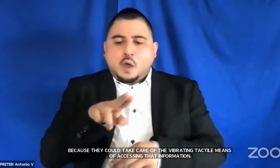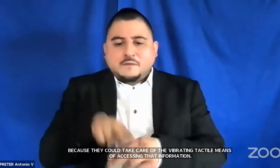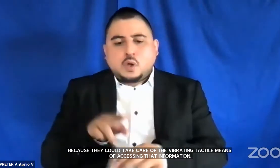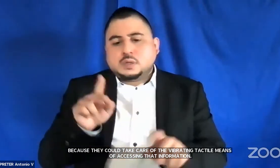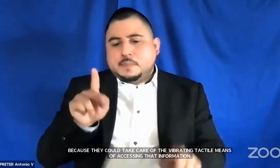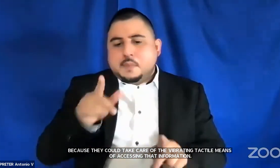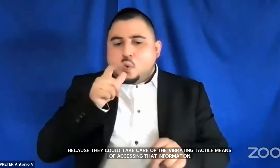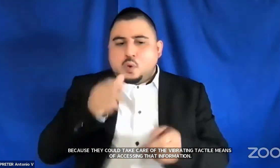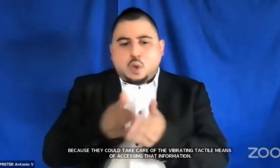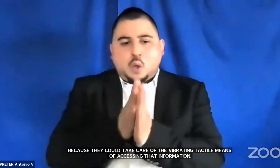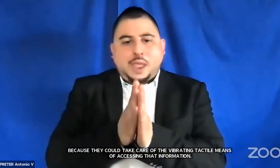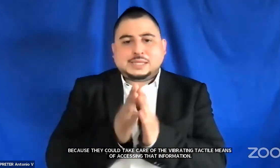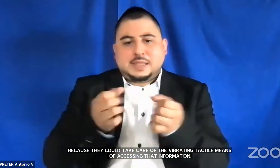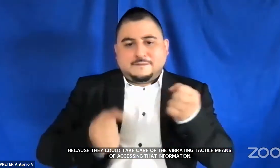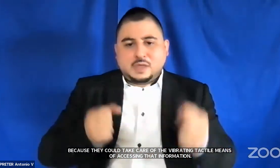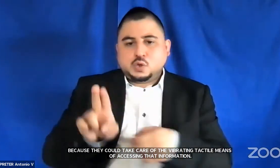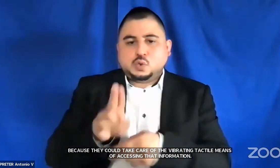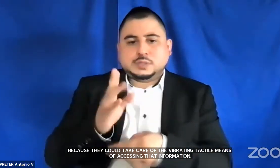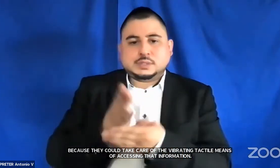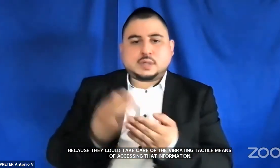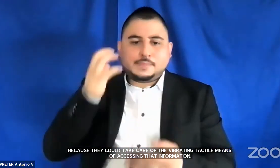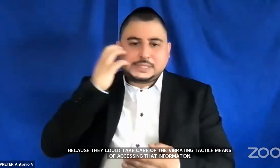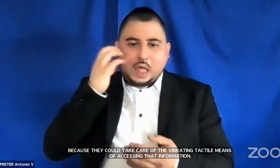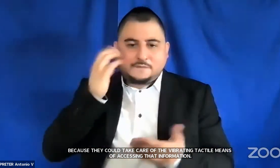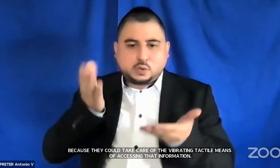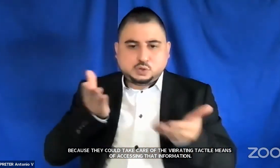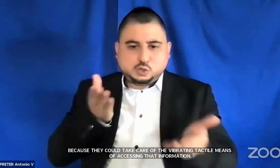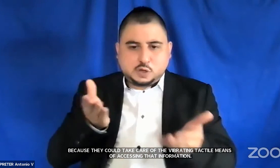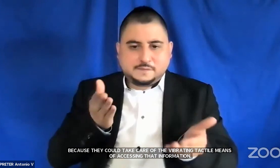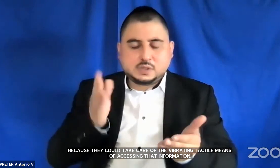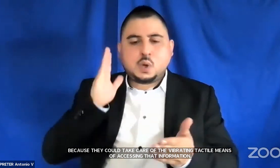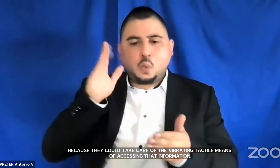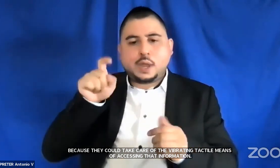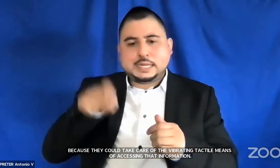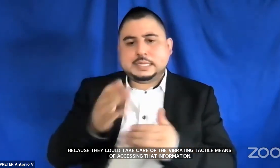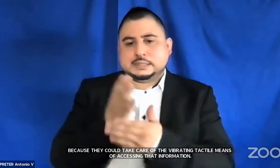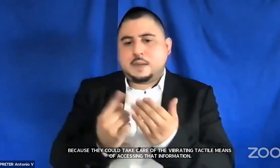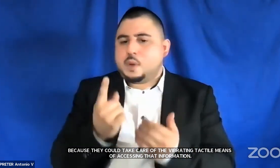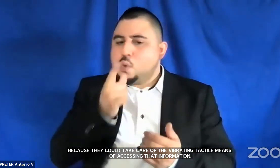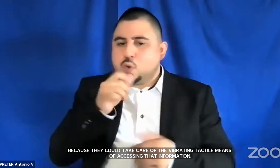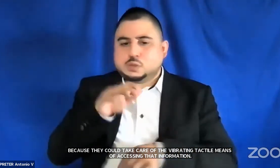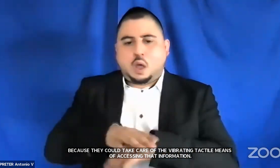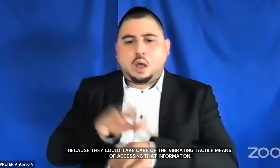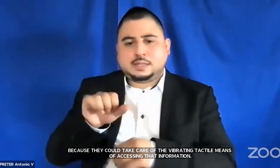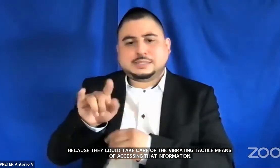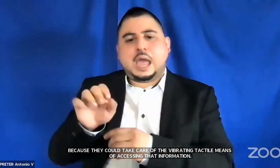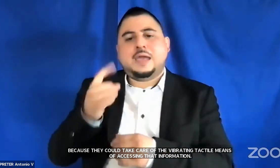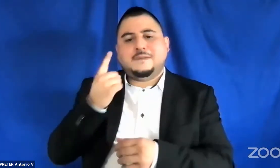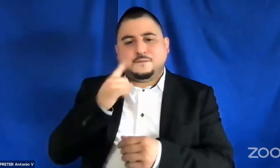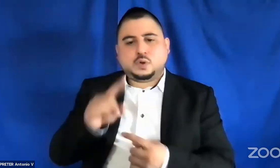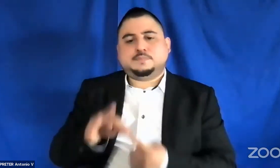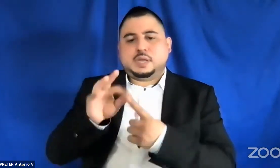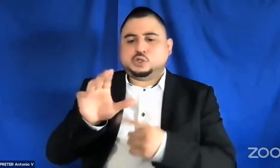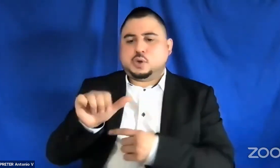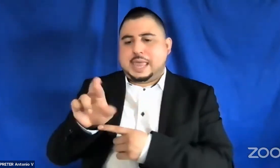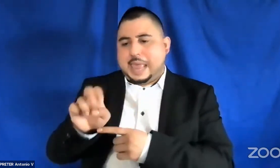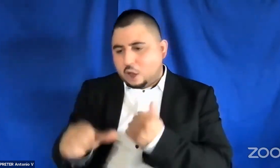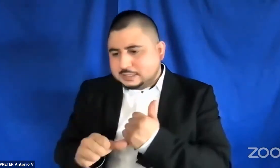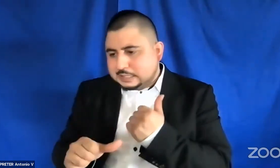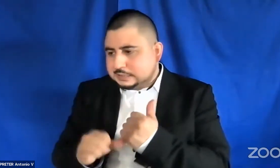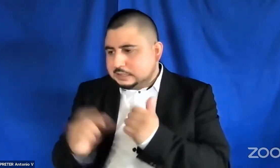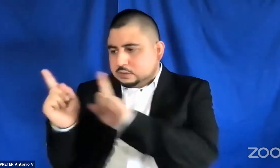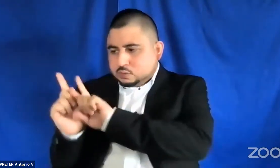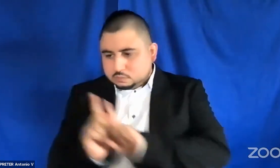who requested the vehicle using some telephone service, they would need somebody on site, personal care assistant, maybe help them get to the